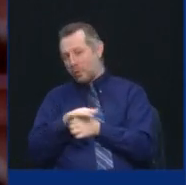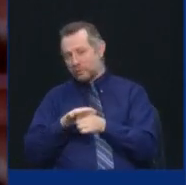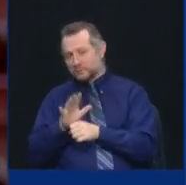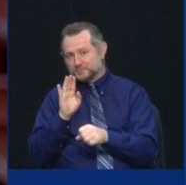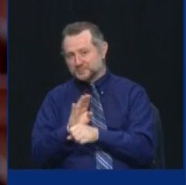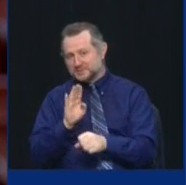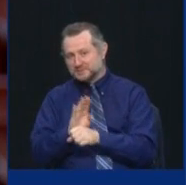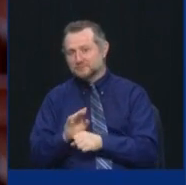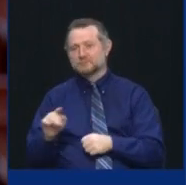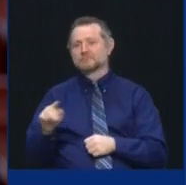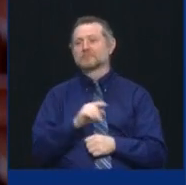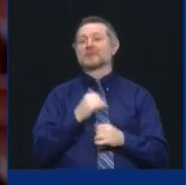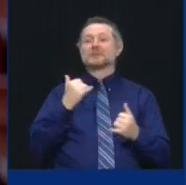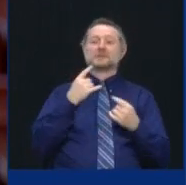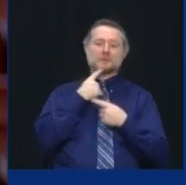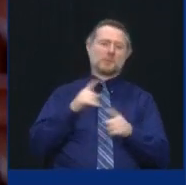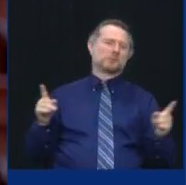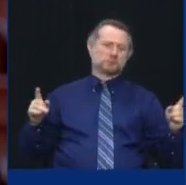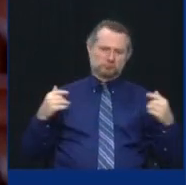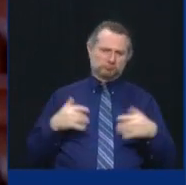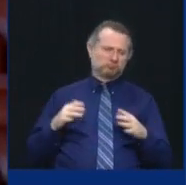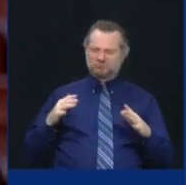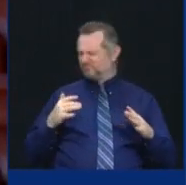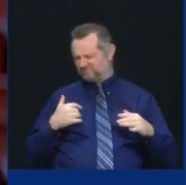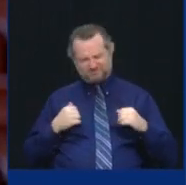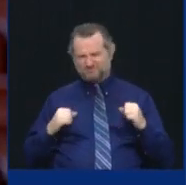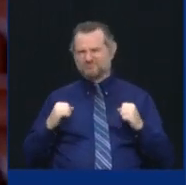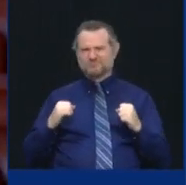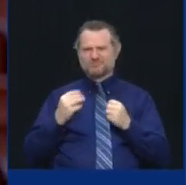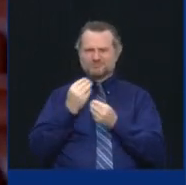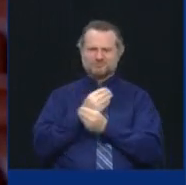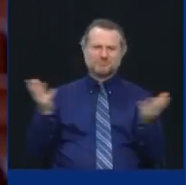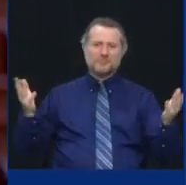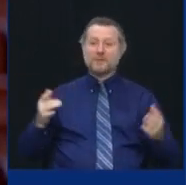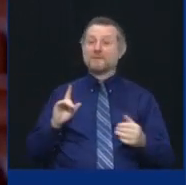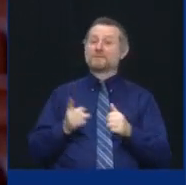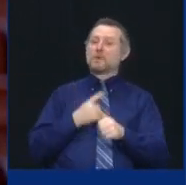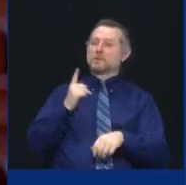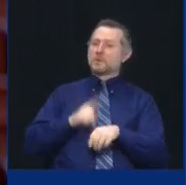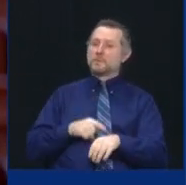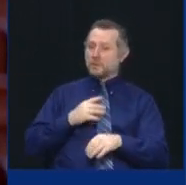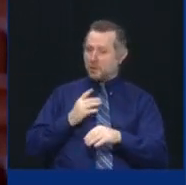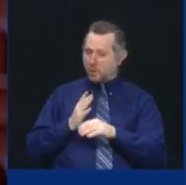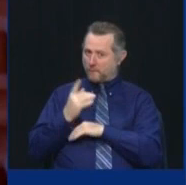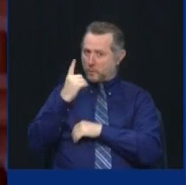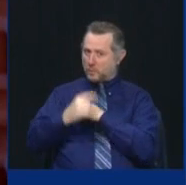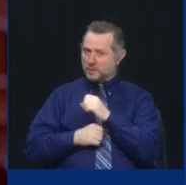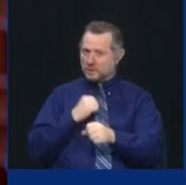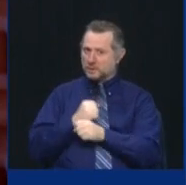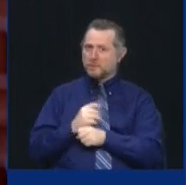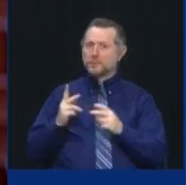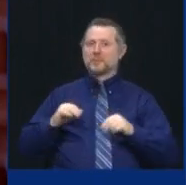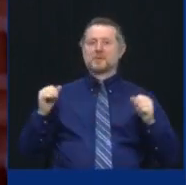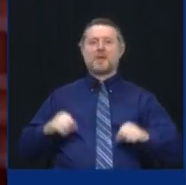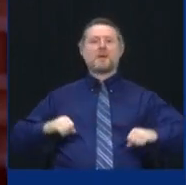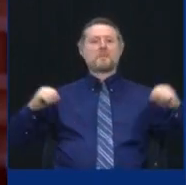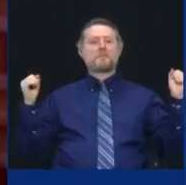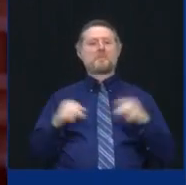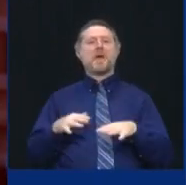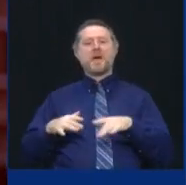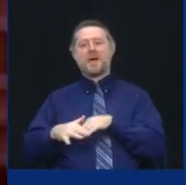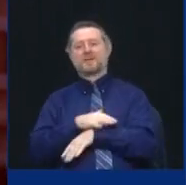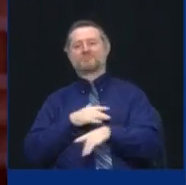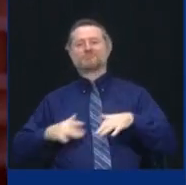Today's announcement is a huge milestone. It marks the first time in over a year that people will be able to gather together in